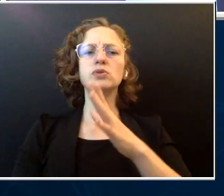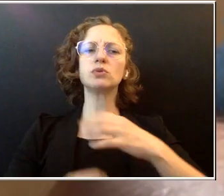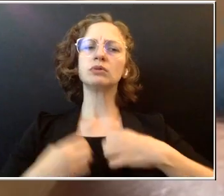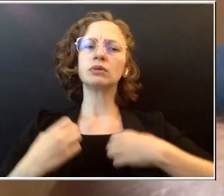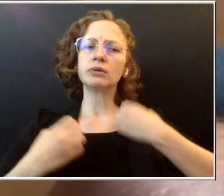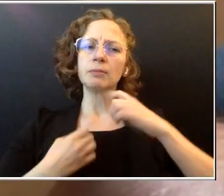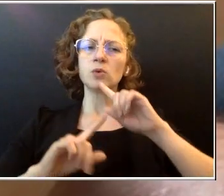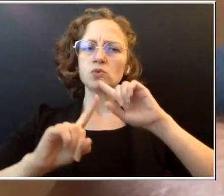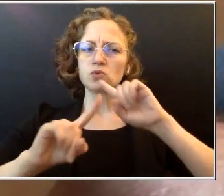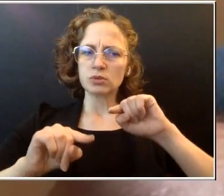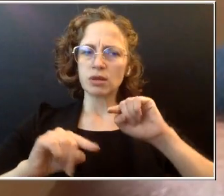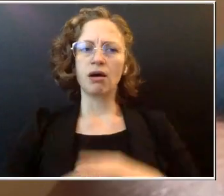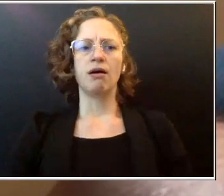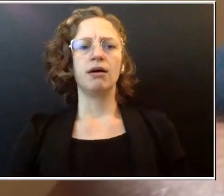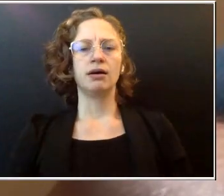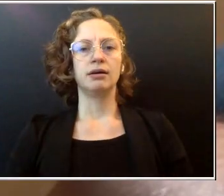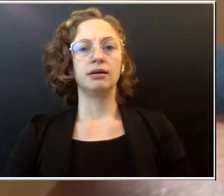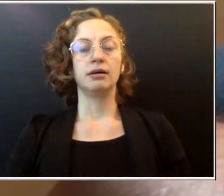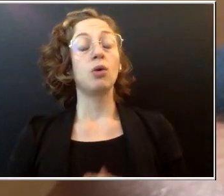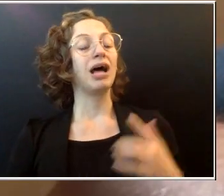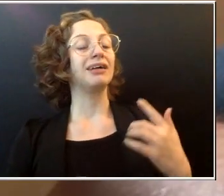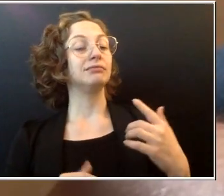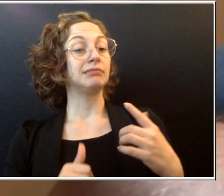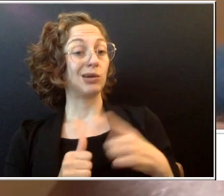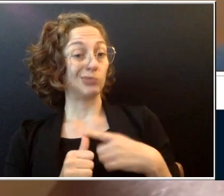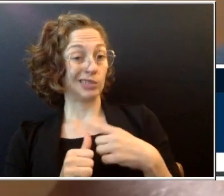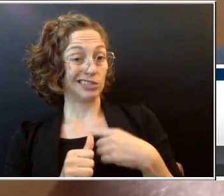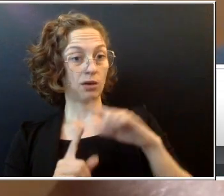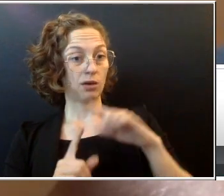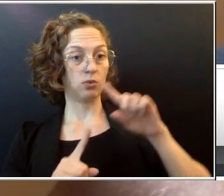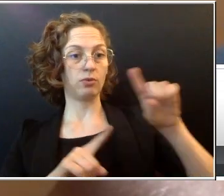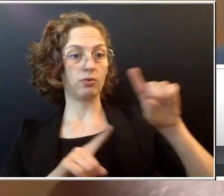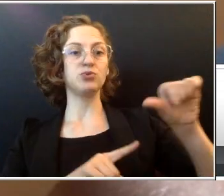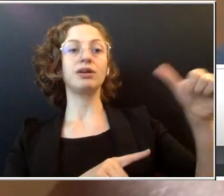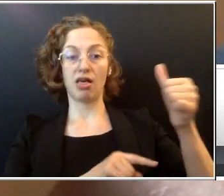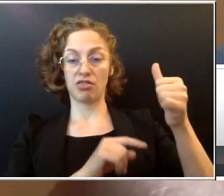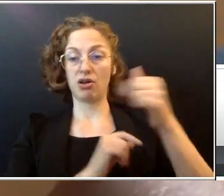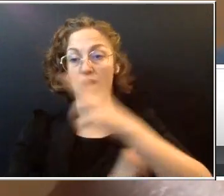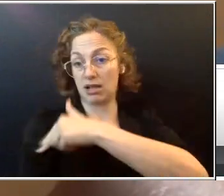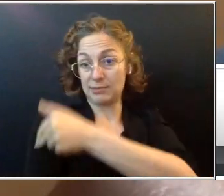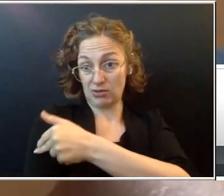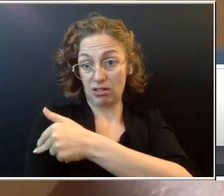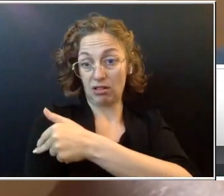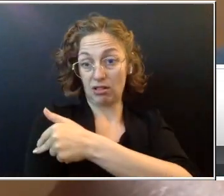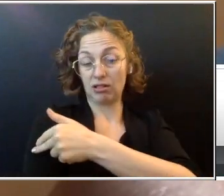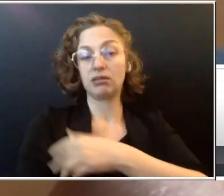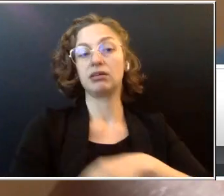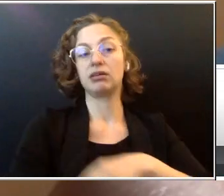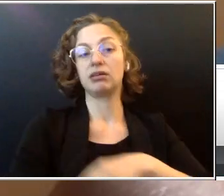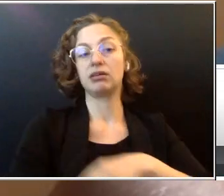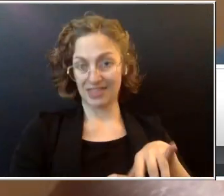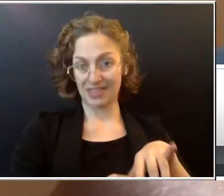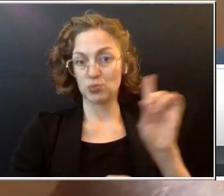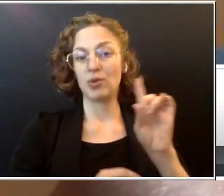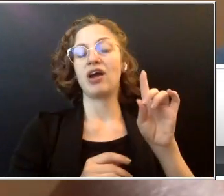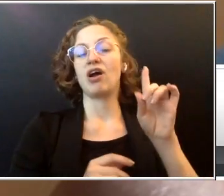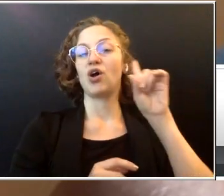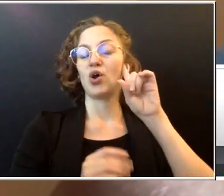originally diagnosed at another hospital before KU, and that's where I got, the